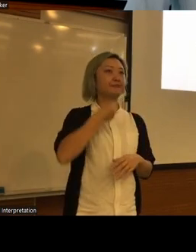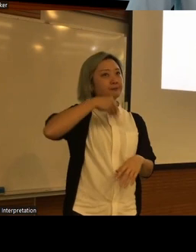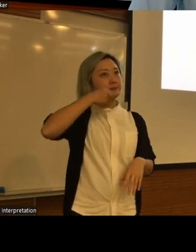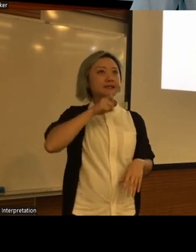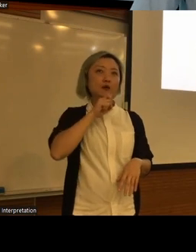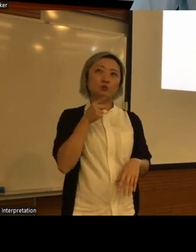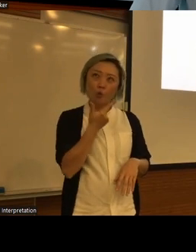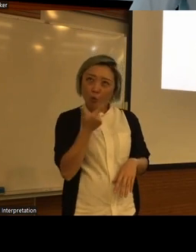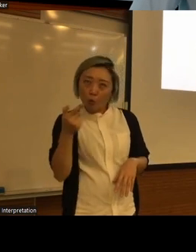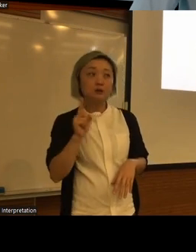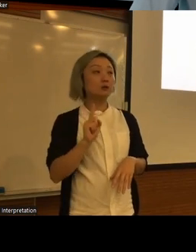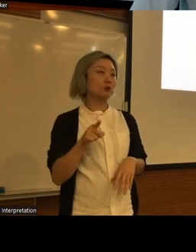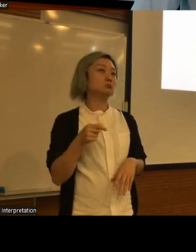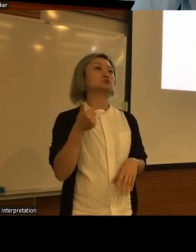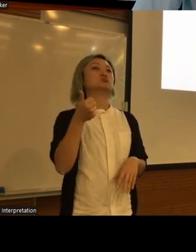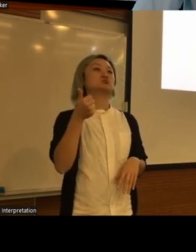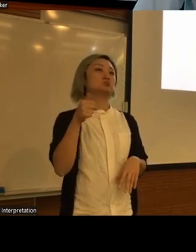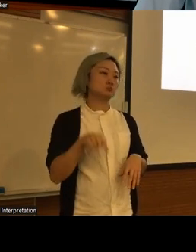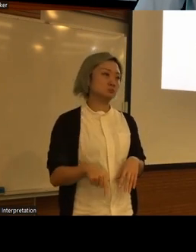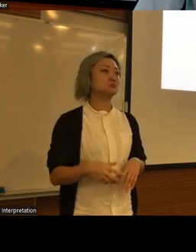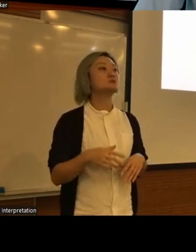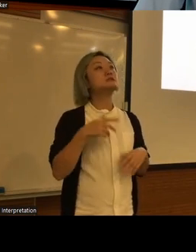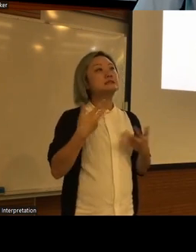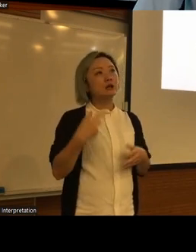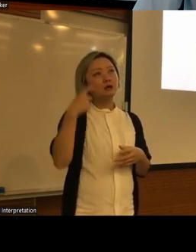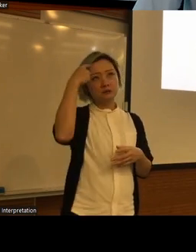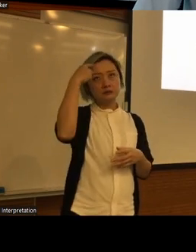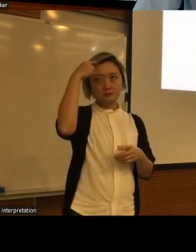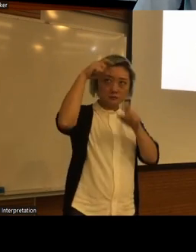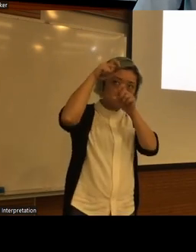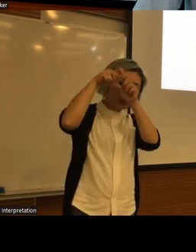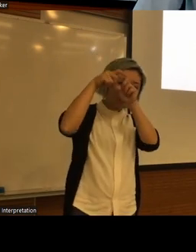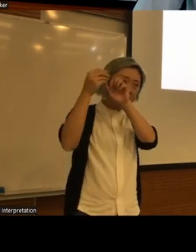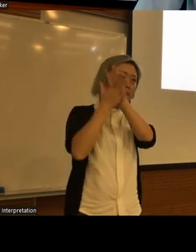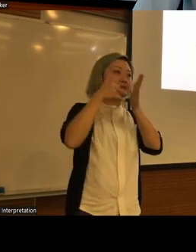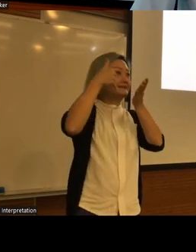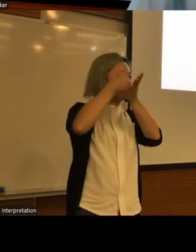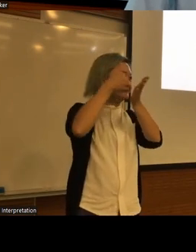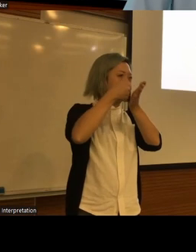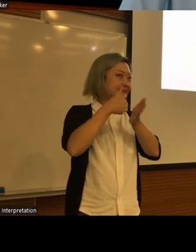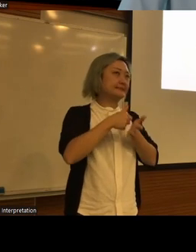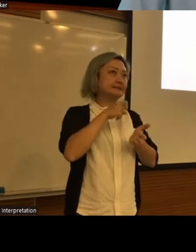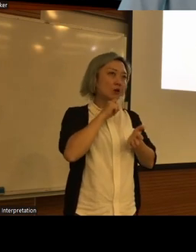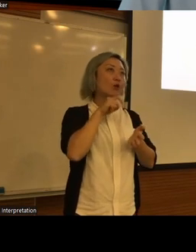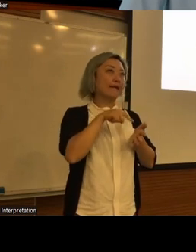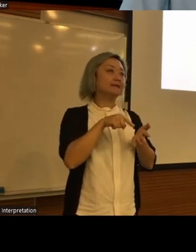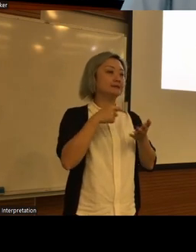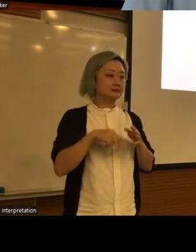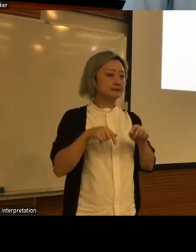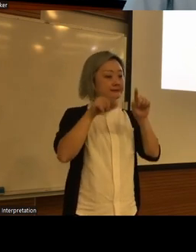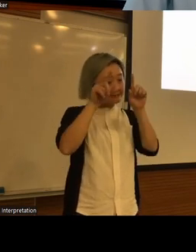I would say that the fundamental cognitive challenge in interpreting, as we have discussed so far,